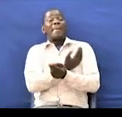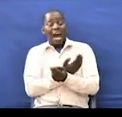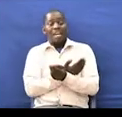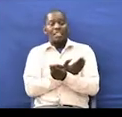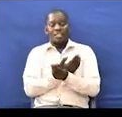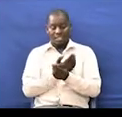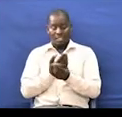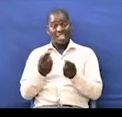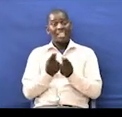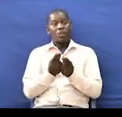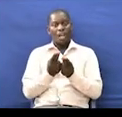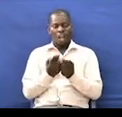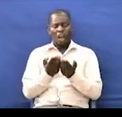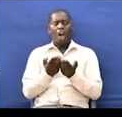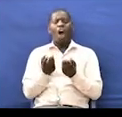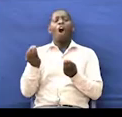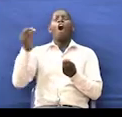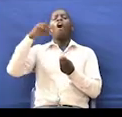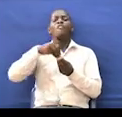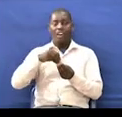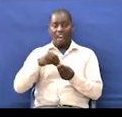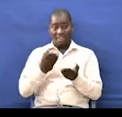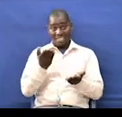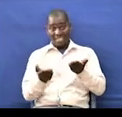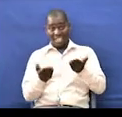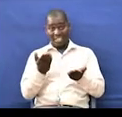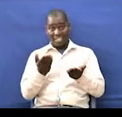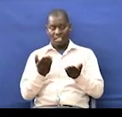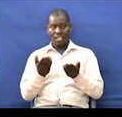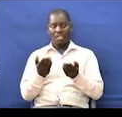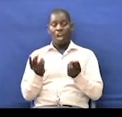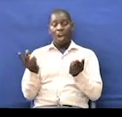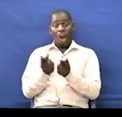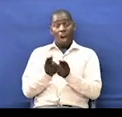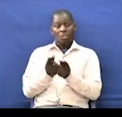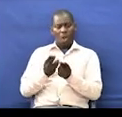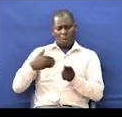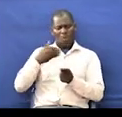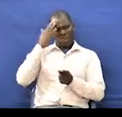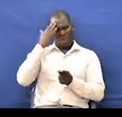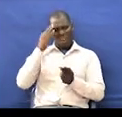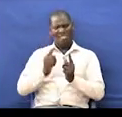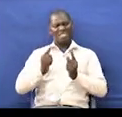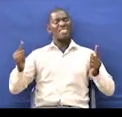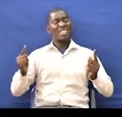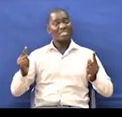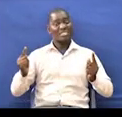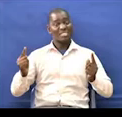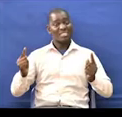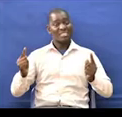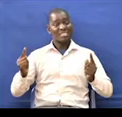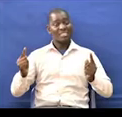over distance. But someone also might be in need to know the distance. If you ask to calculate the distance, that